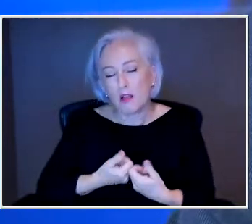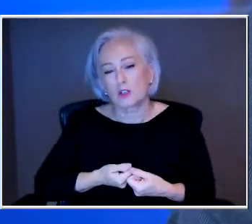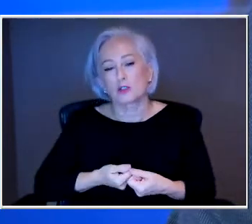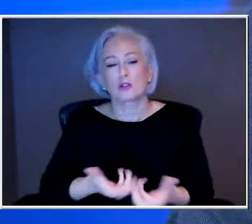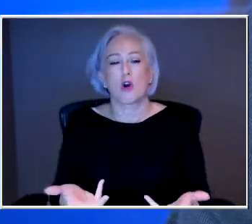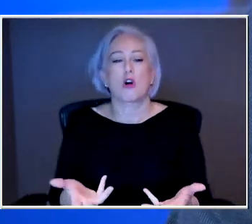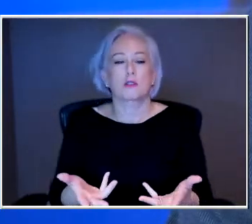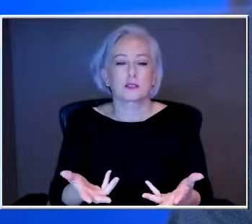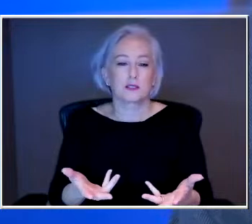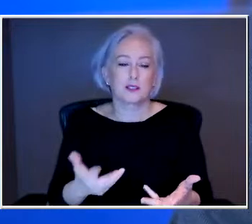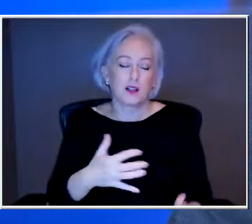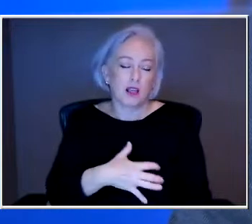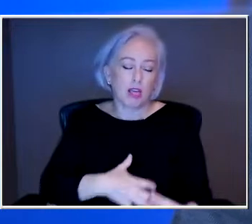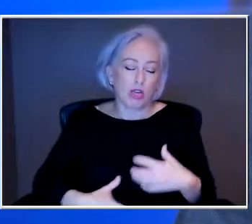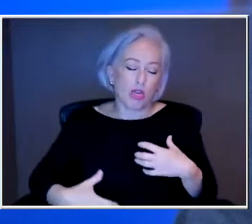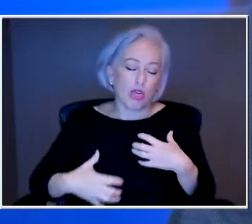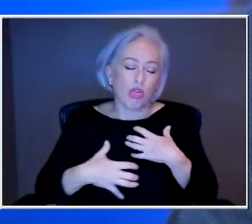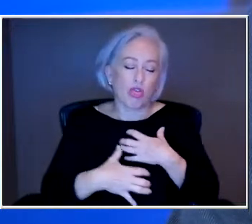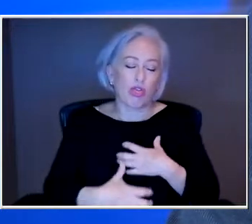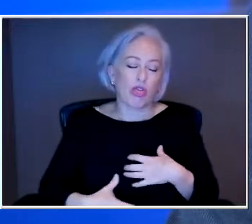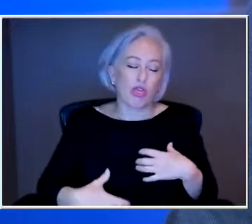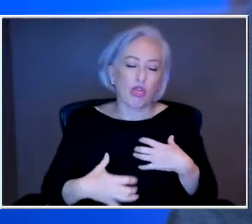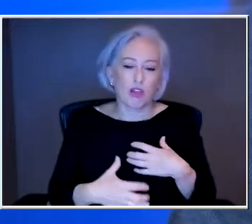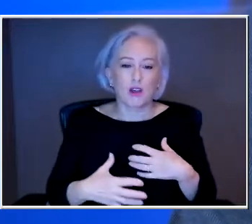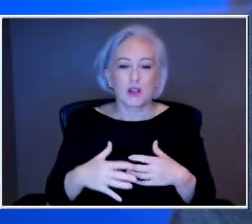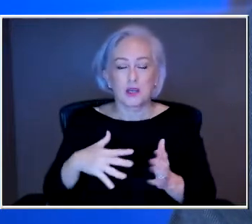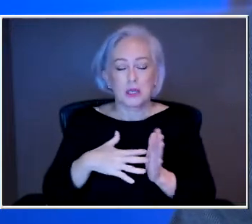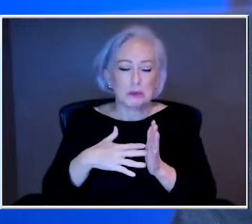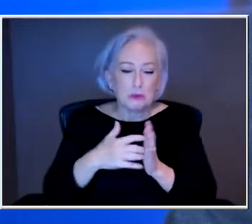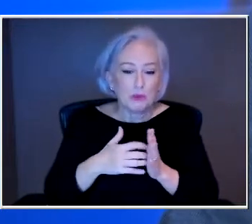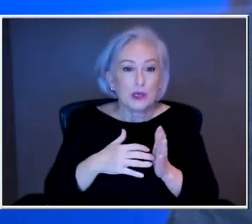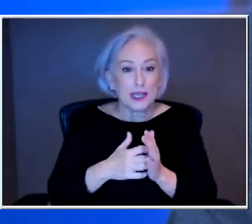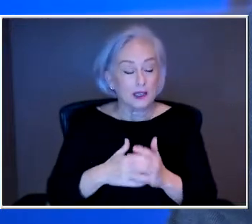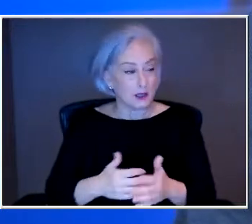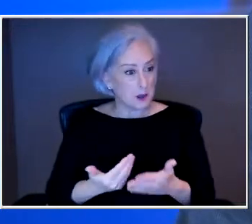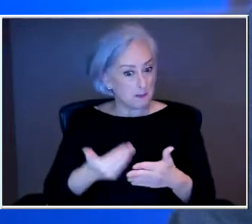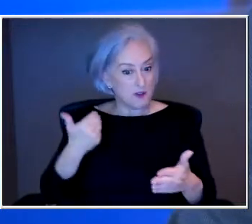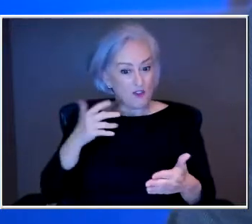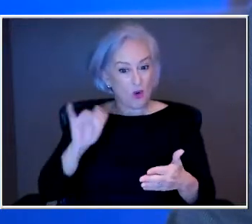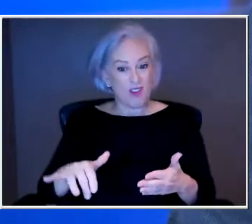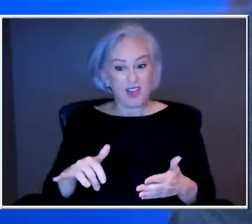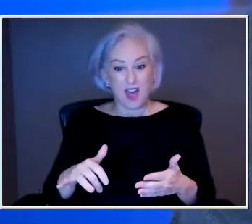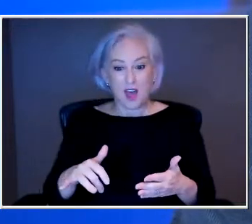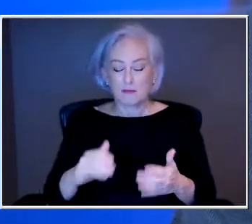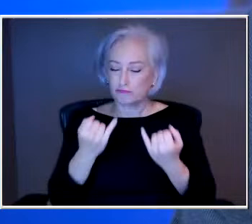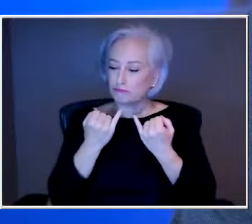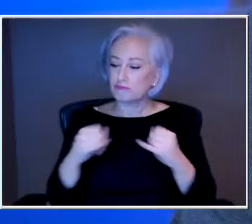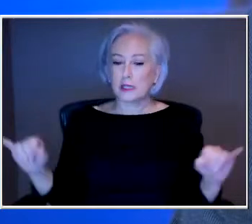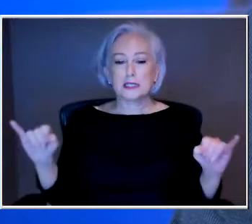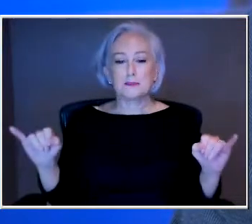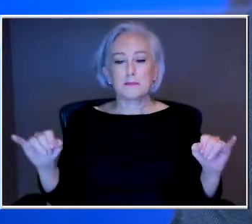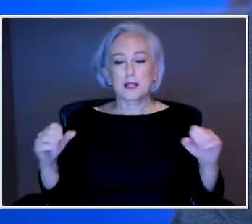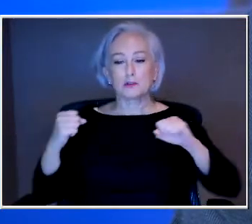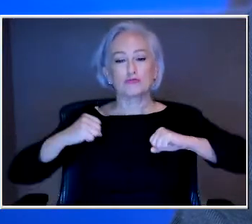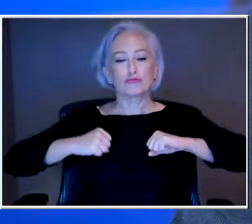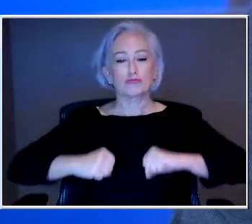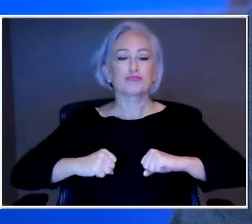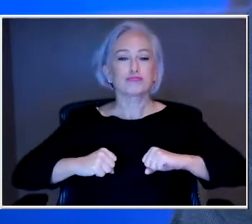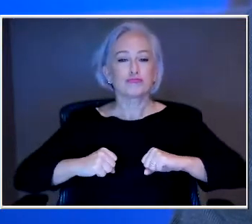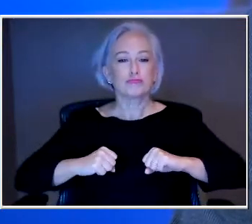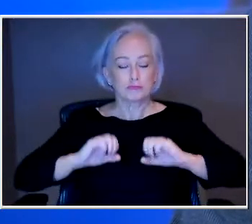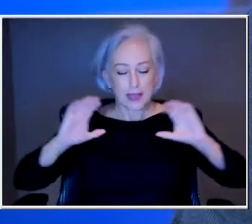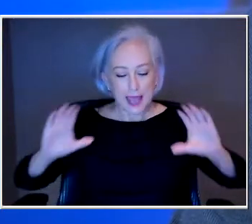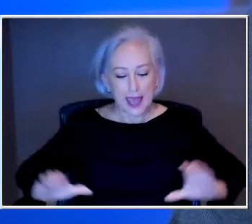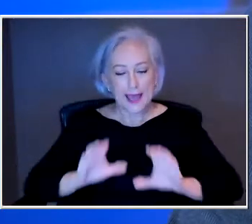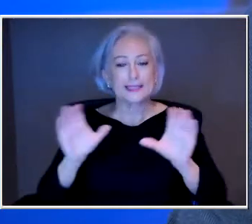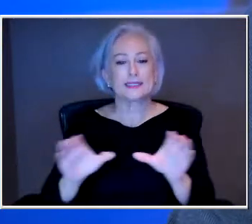weak, and I was a pretty independent and active guy before that, so it was hard to just not be able to do some of the things that I was accustomed to